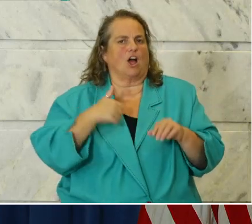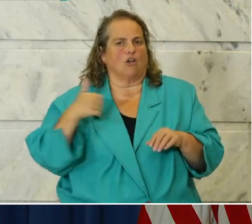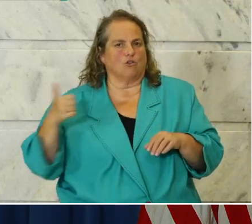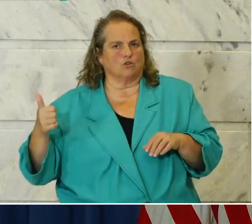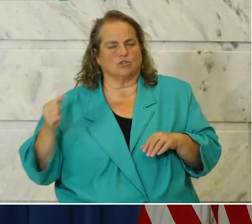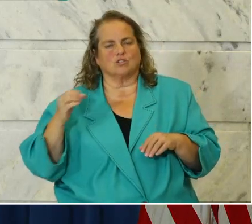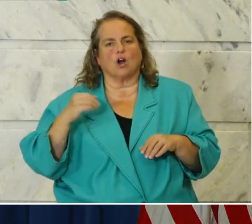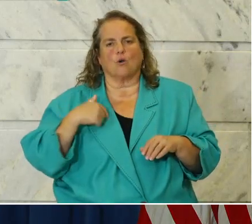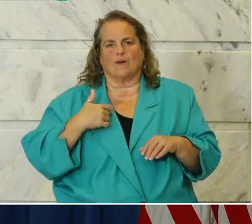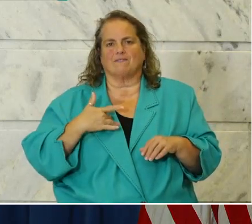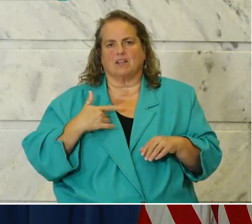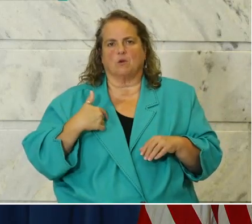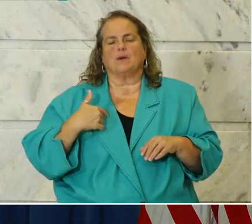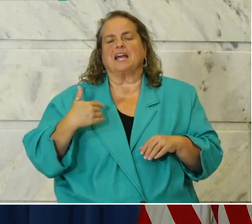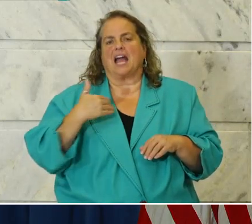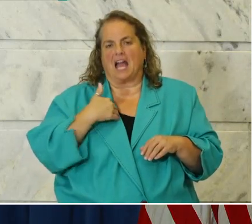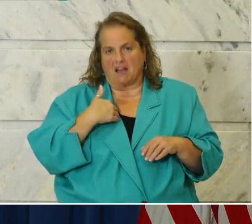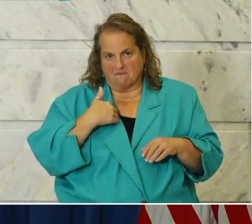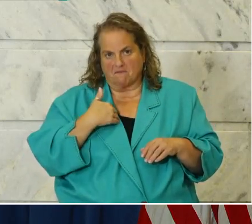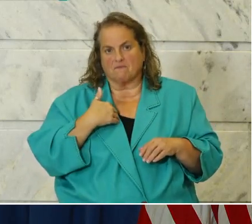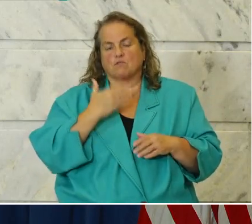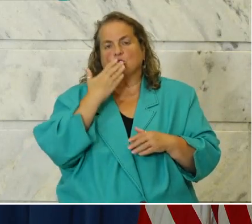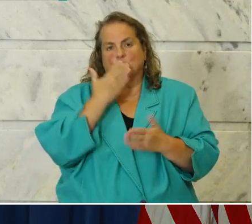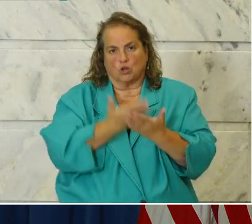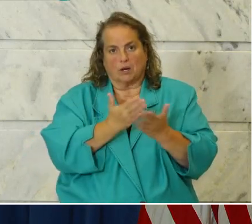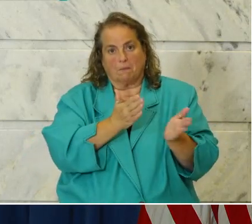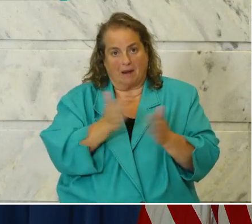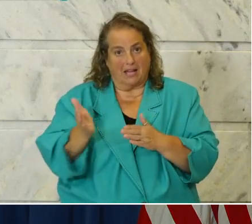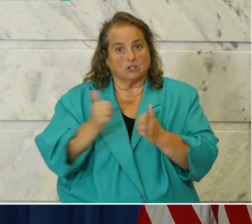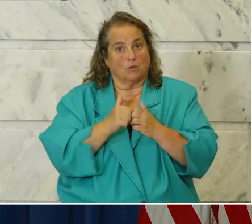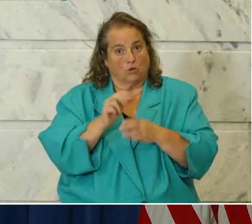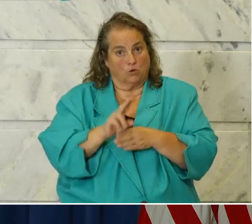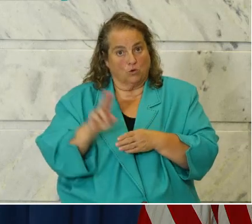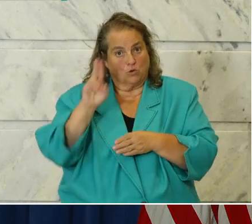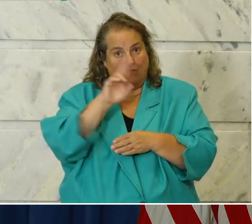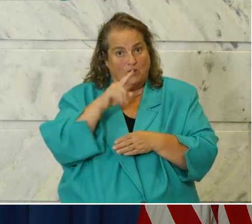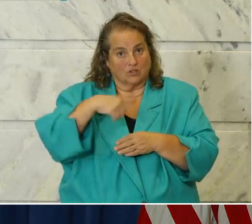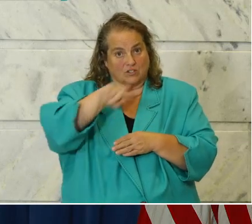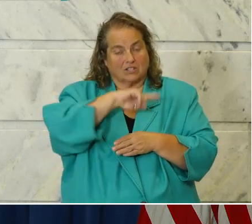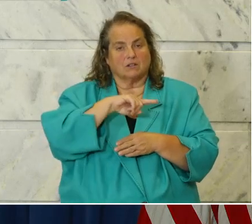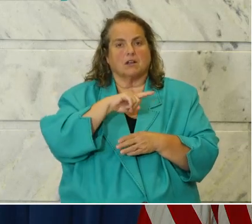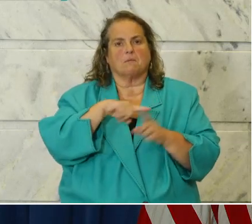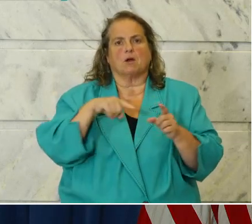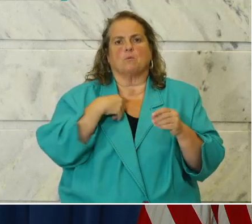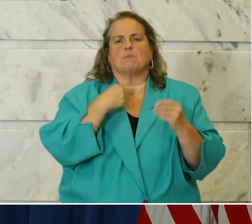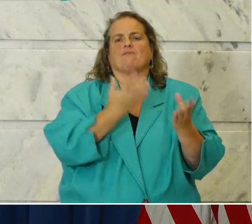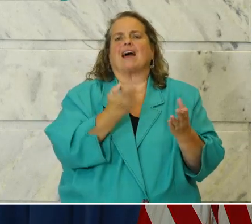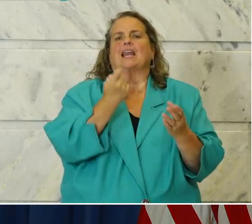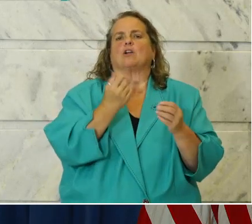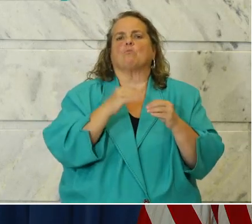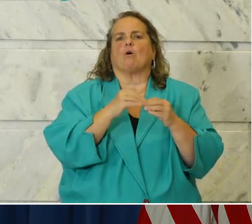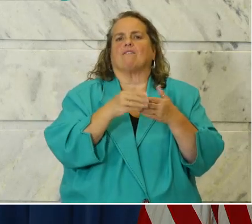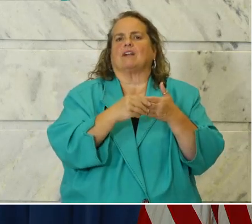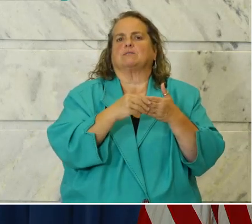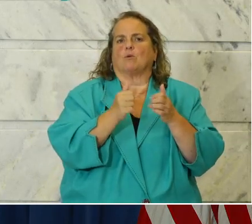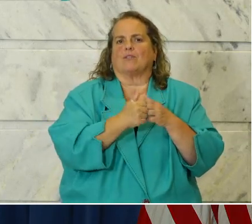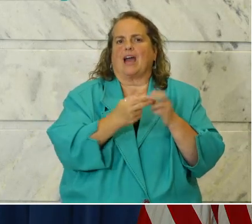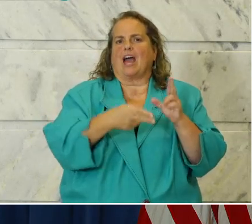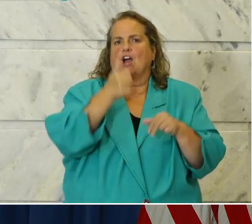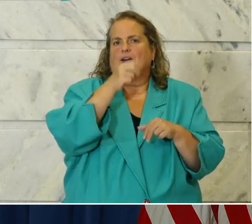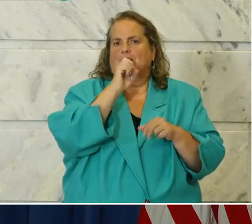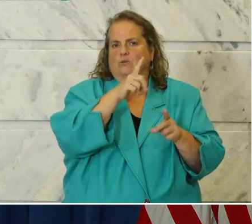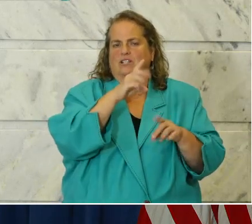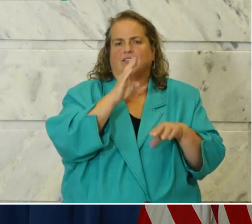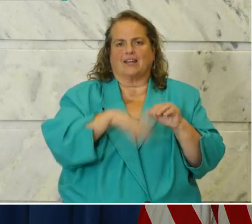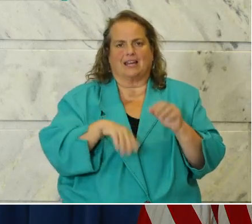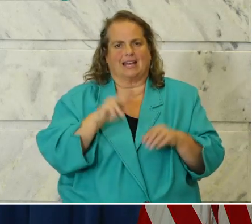I believe that we have some good plans that are out there, though, that provide more flexibility in higher ed than in K through 12. I